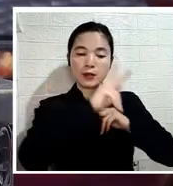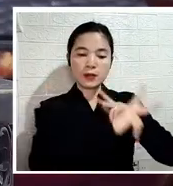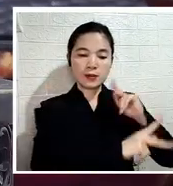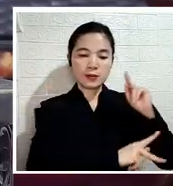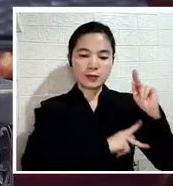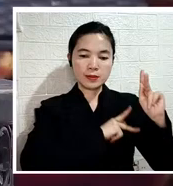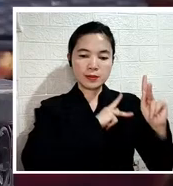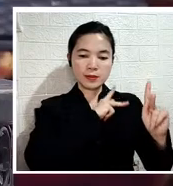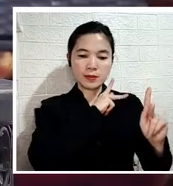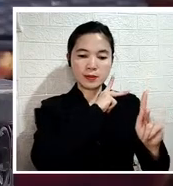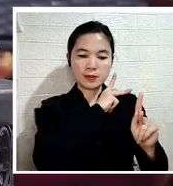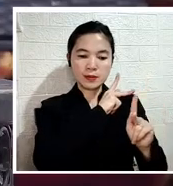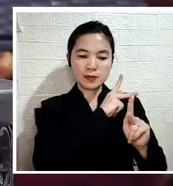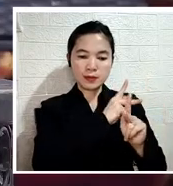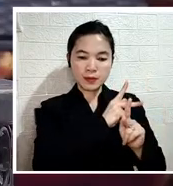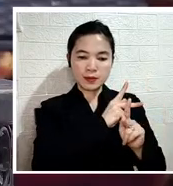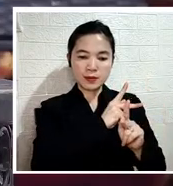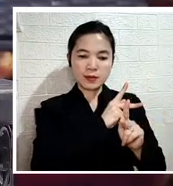and your